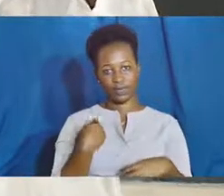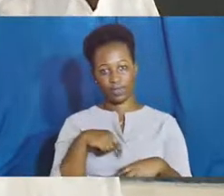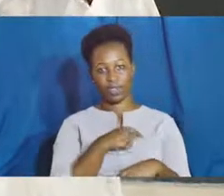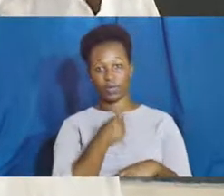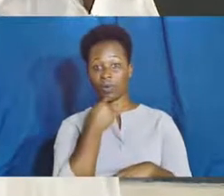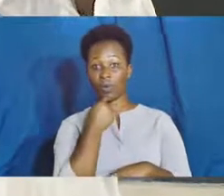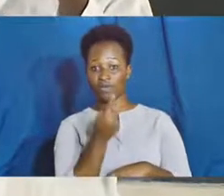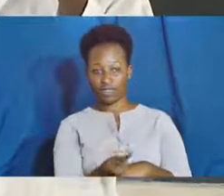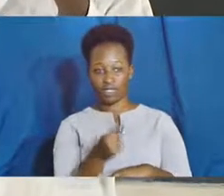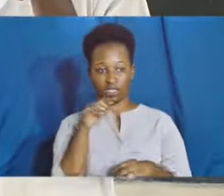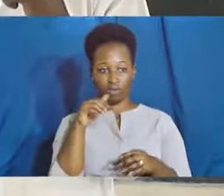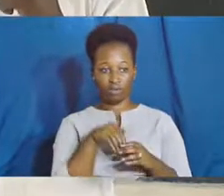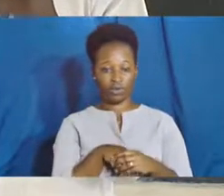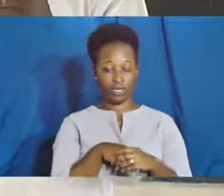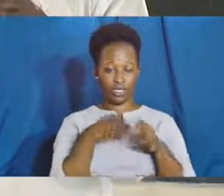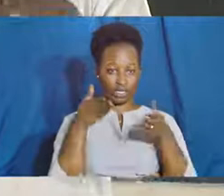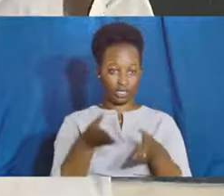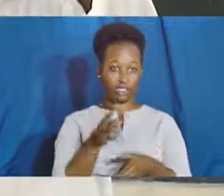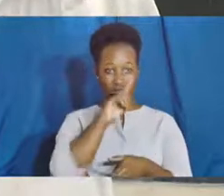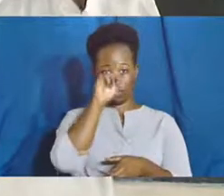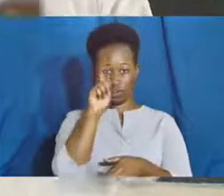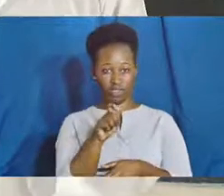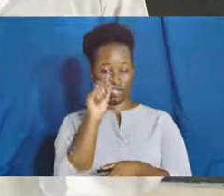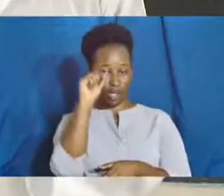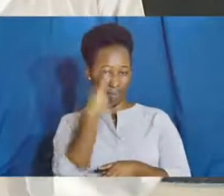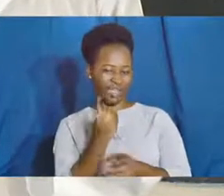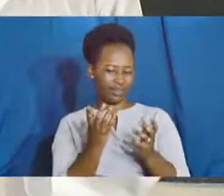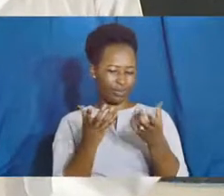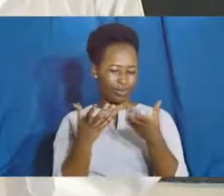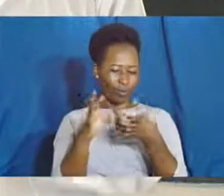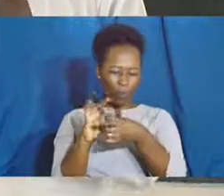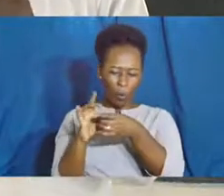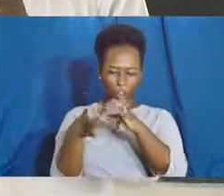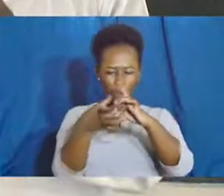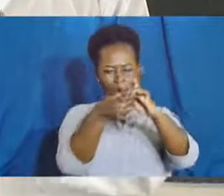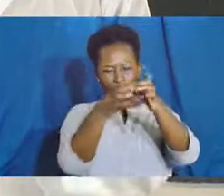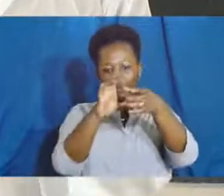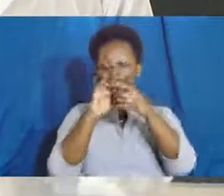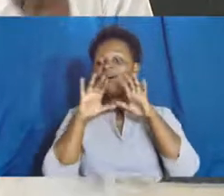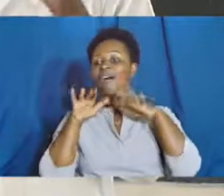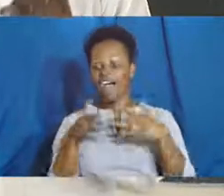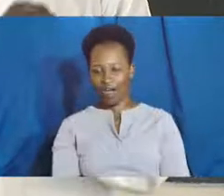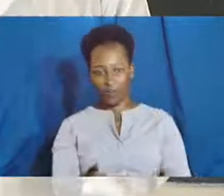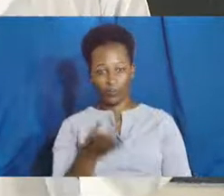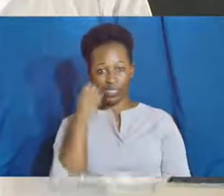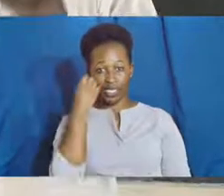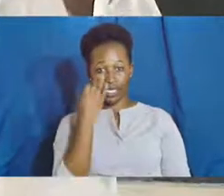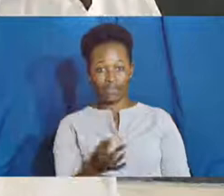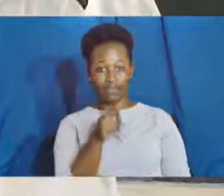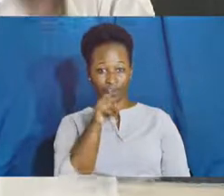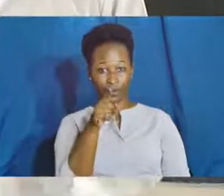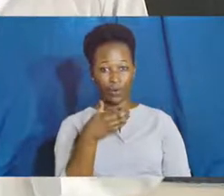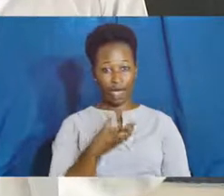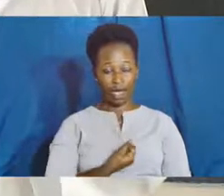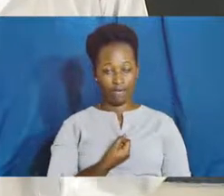we have talked about into this first question, how they are connected. If you have